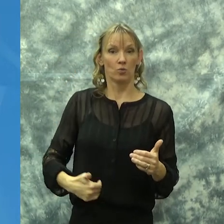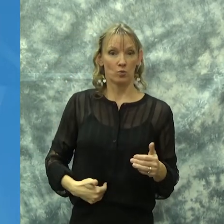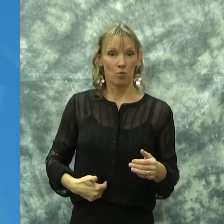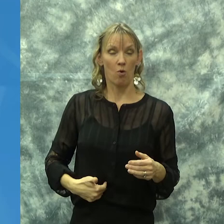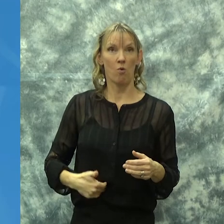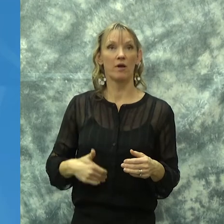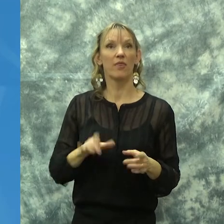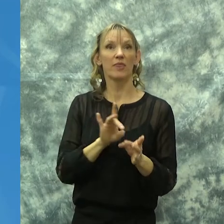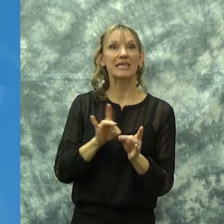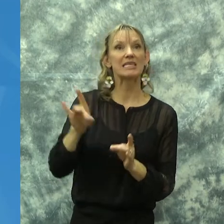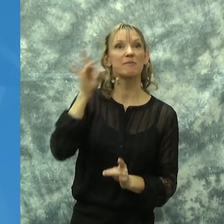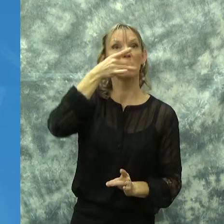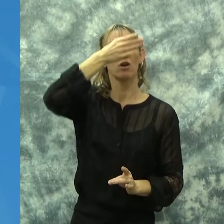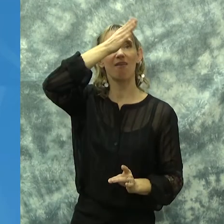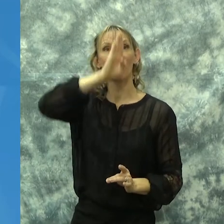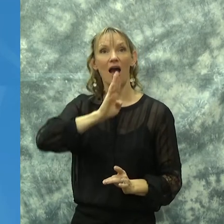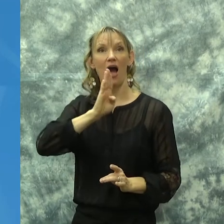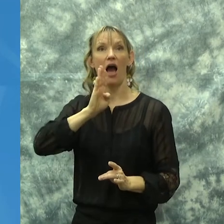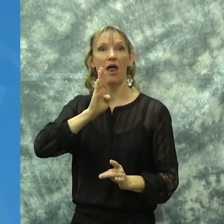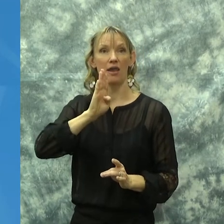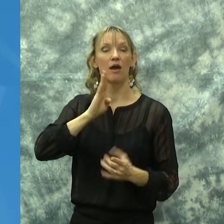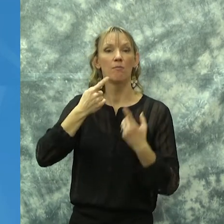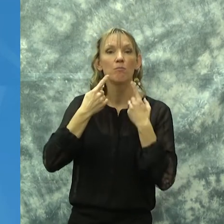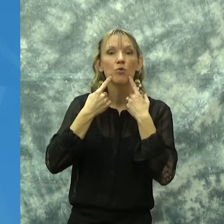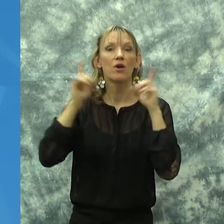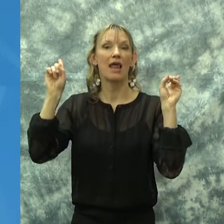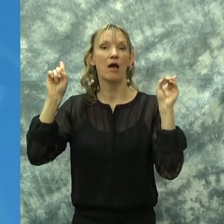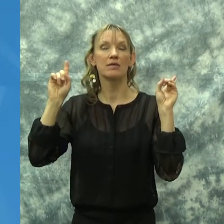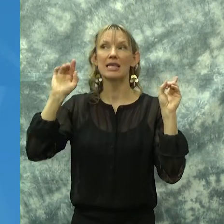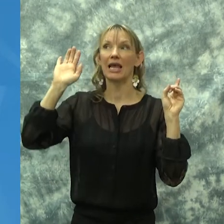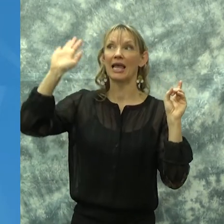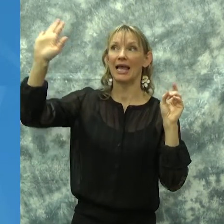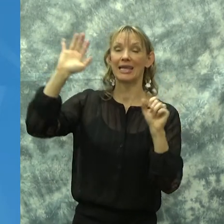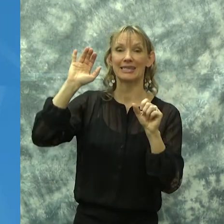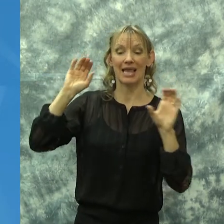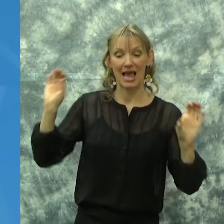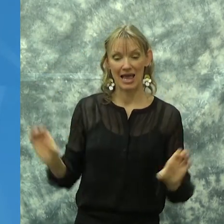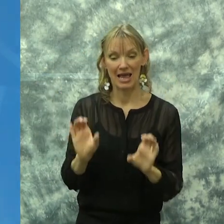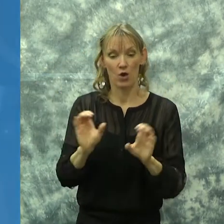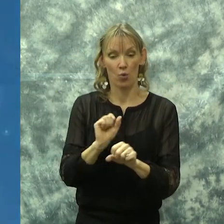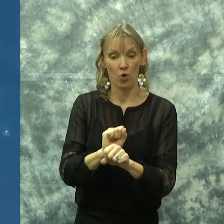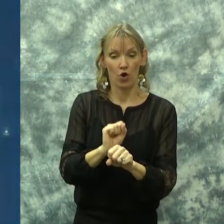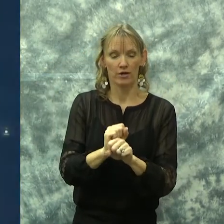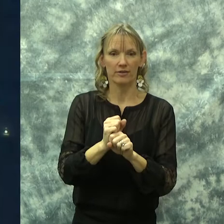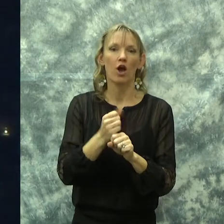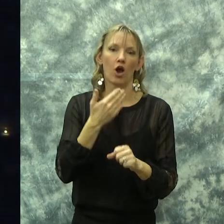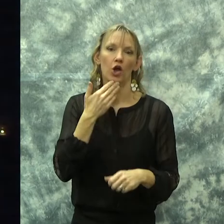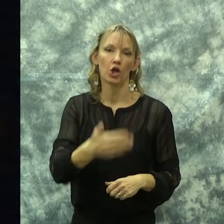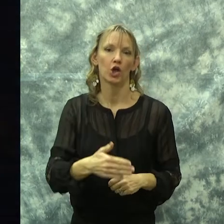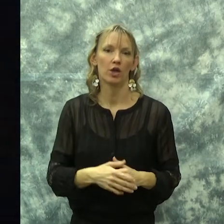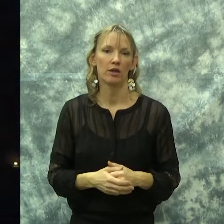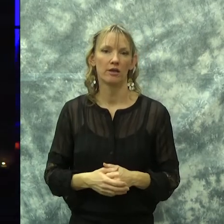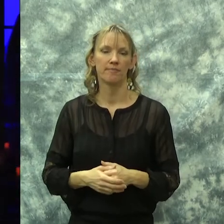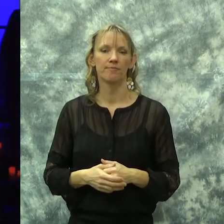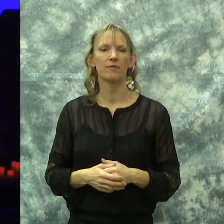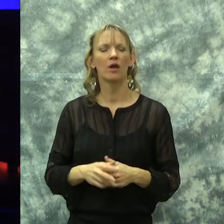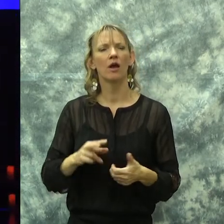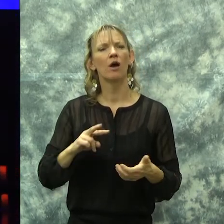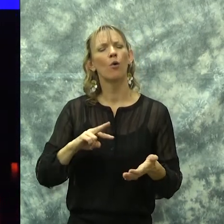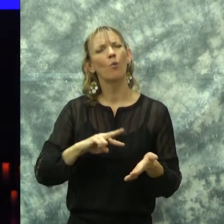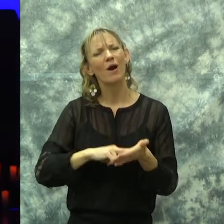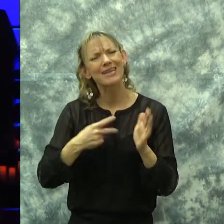It is the Spirit of God pronouncing His works good." What does it mean